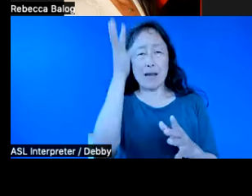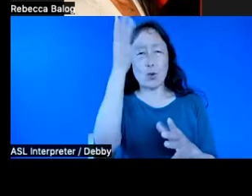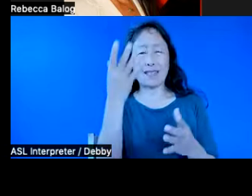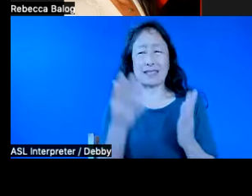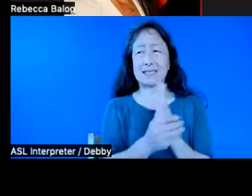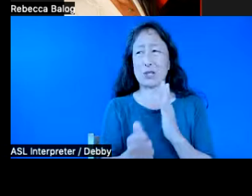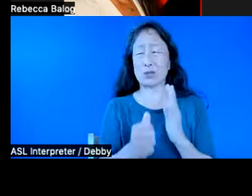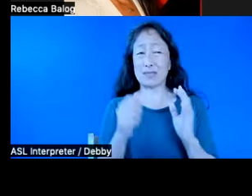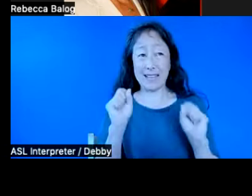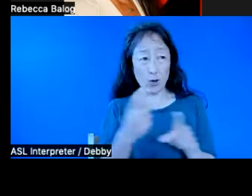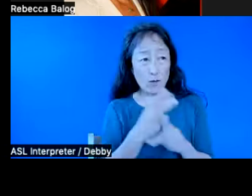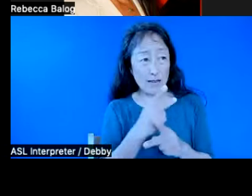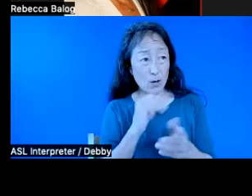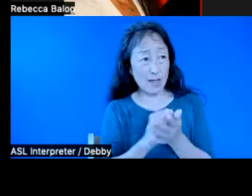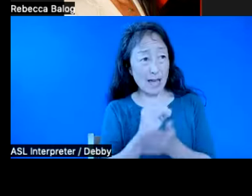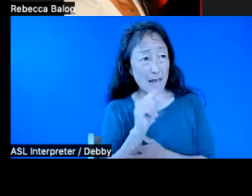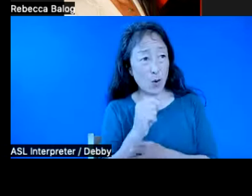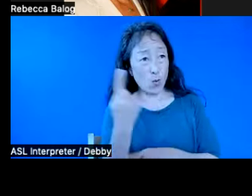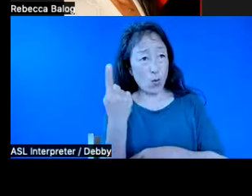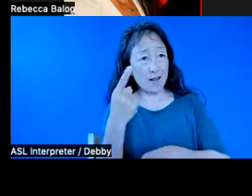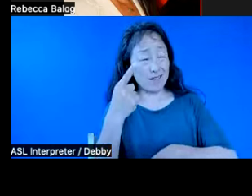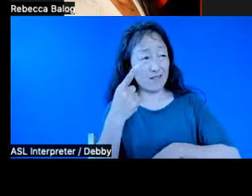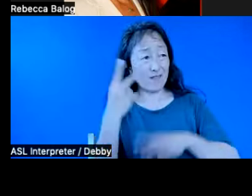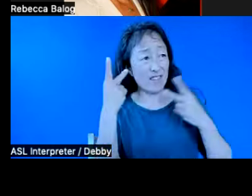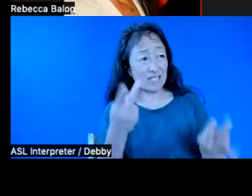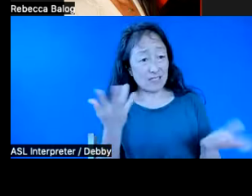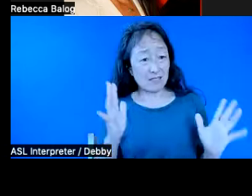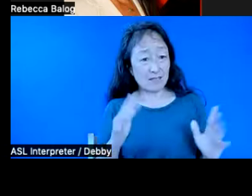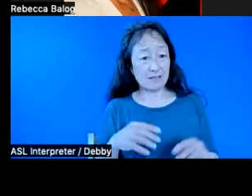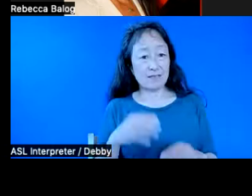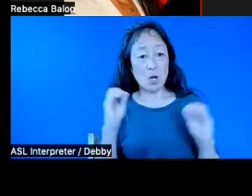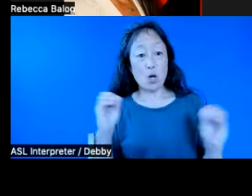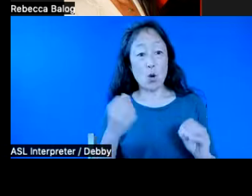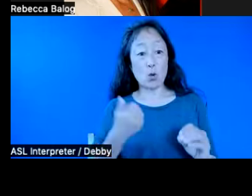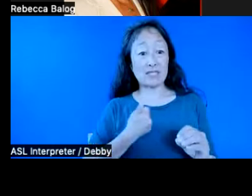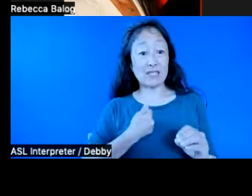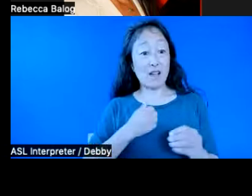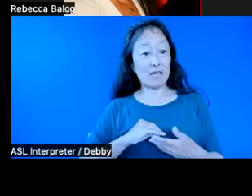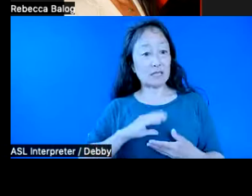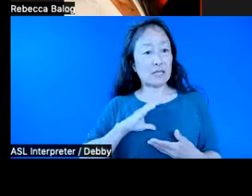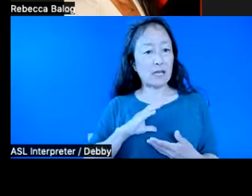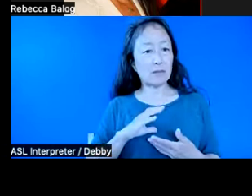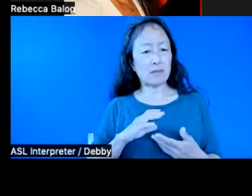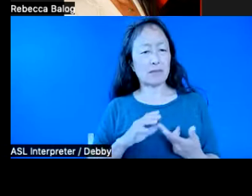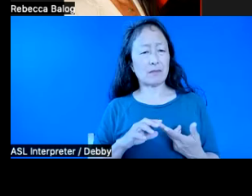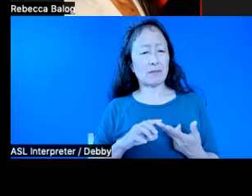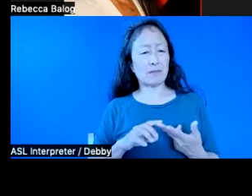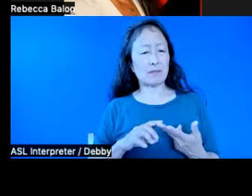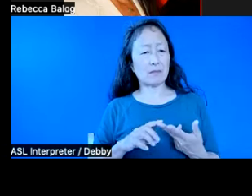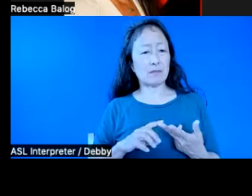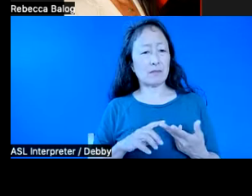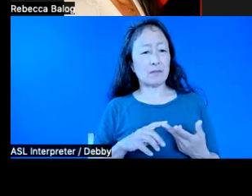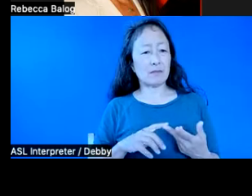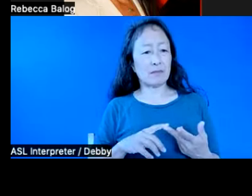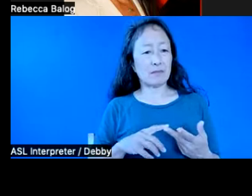Lacks self-esteem, apathetic or hopeless. Again, lacks parenting skills and self-esteem.